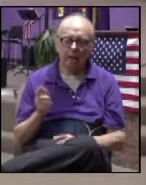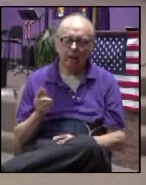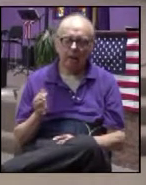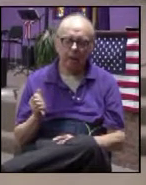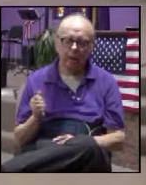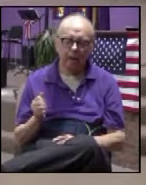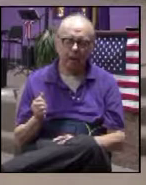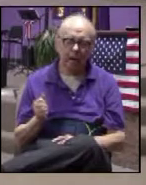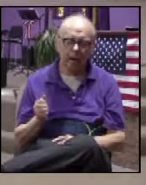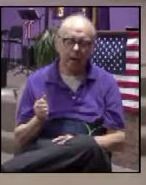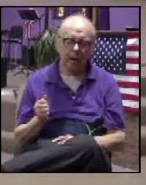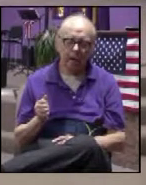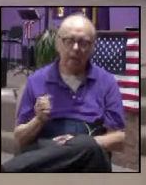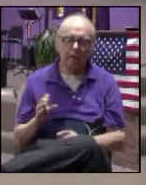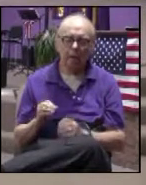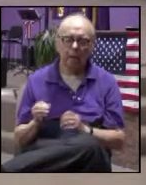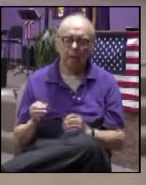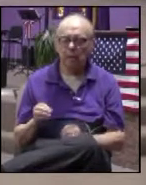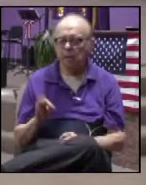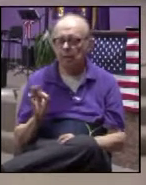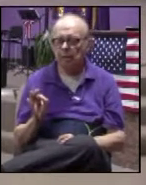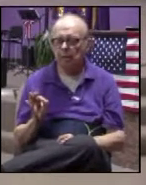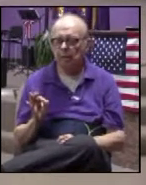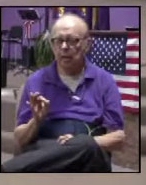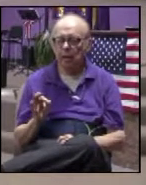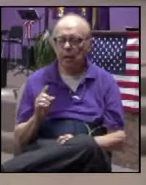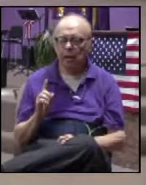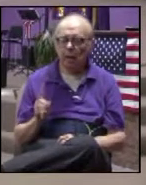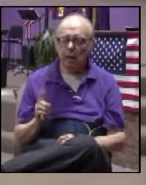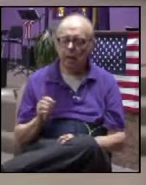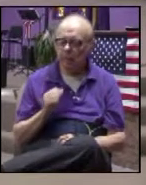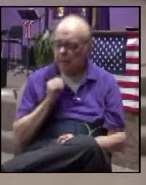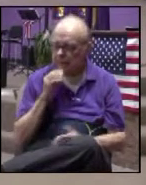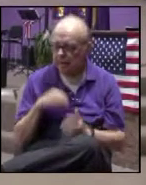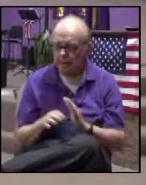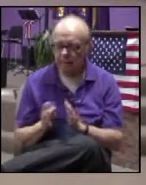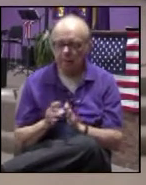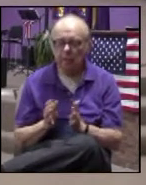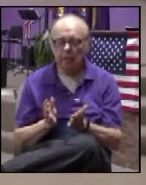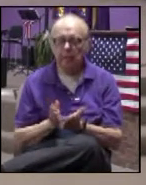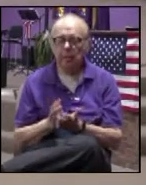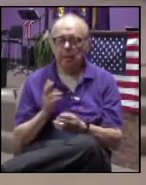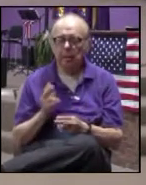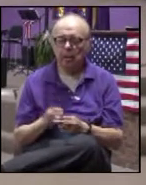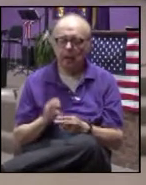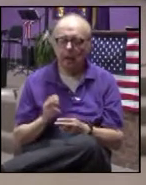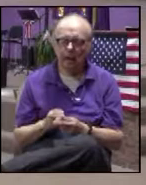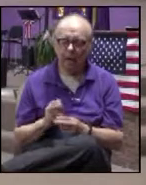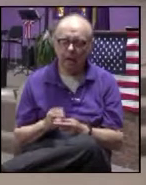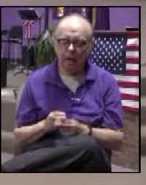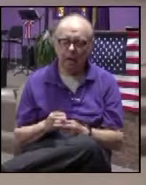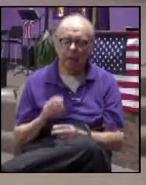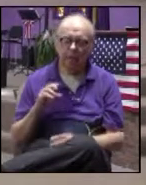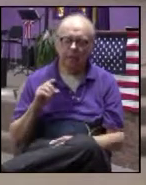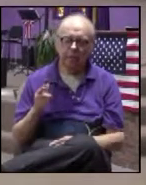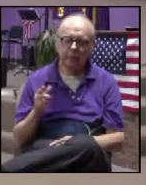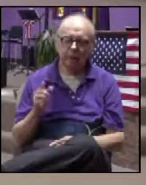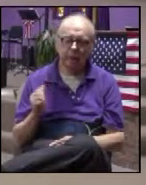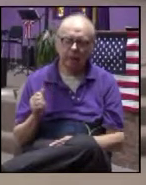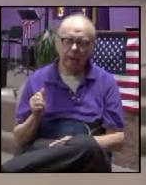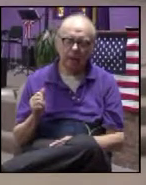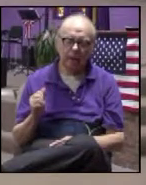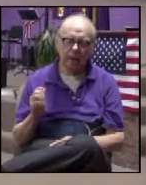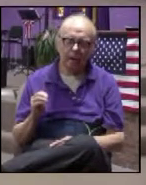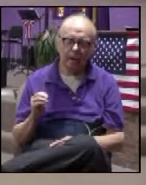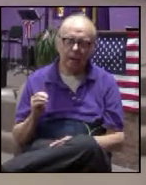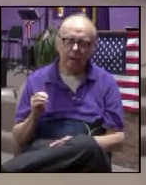you'll find him with Josephus. But you'll find one that is in the Bible, and his name was Gamaliel,